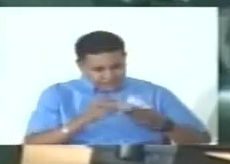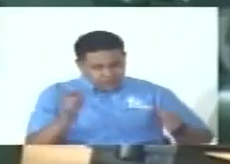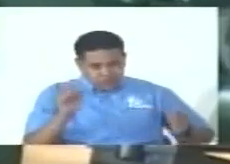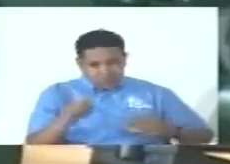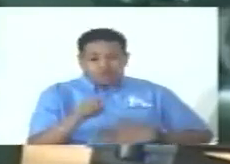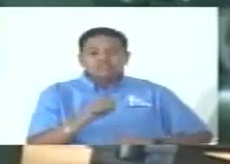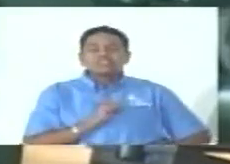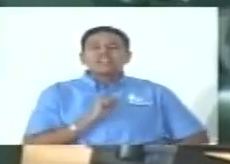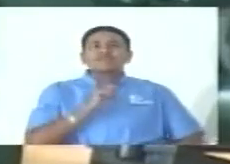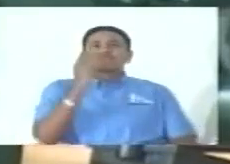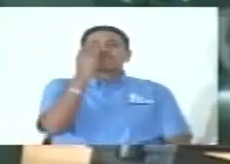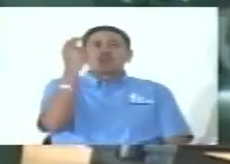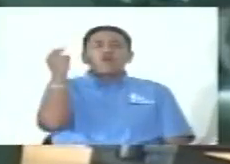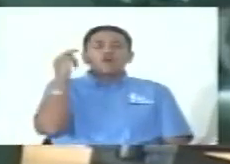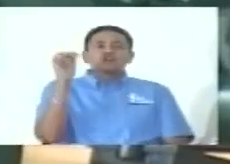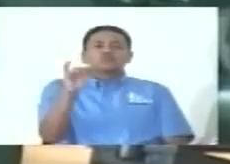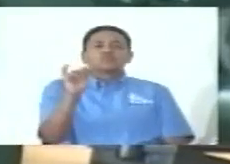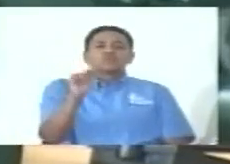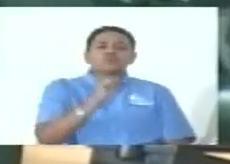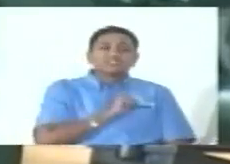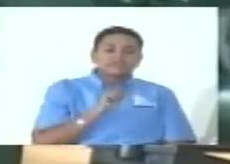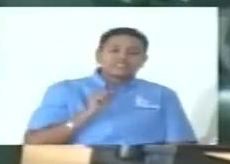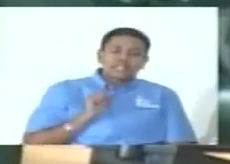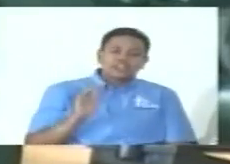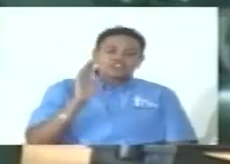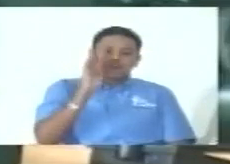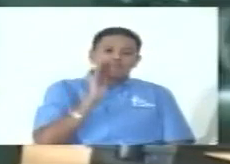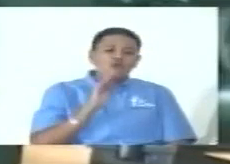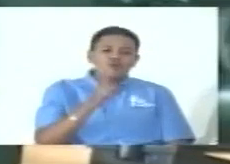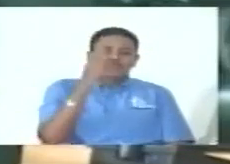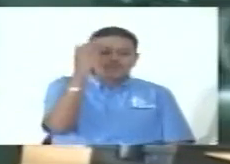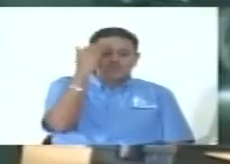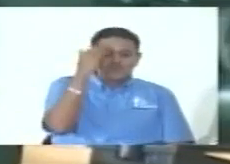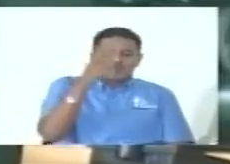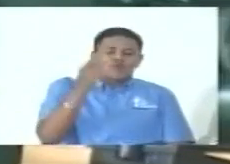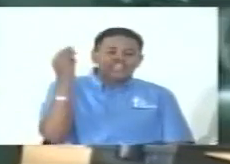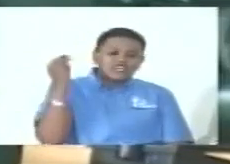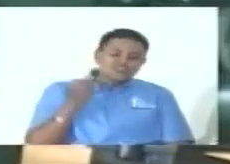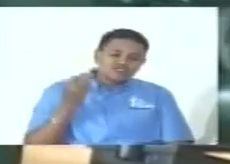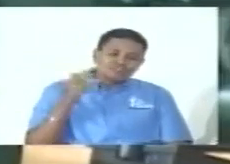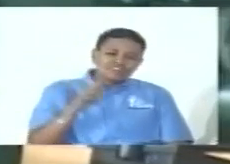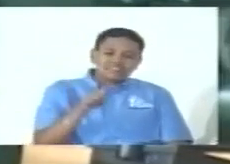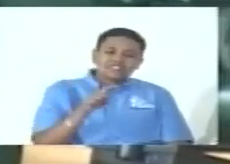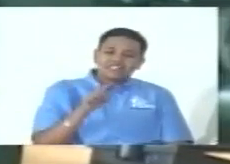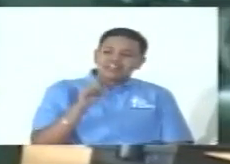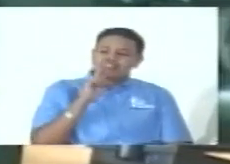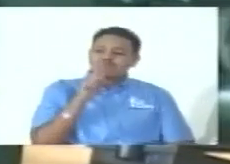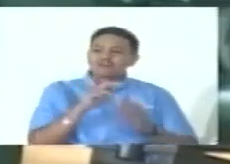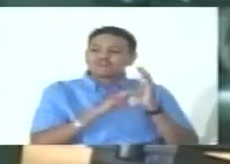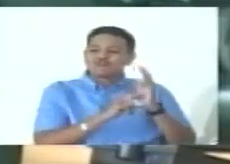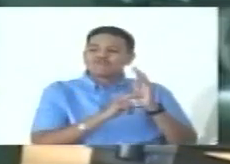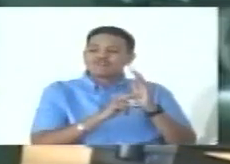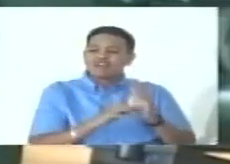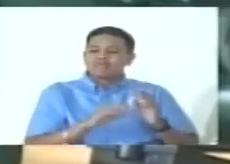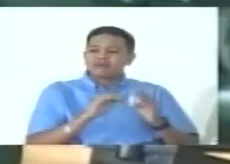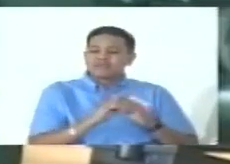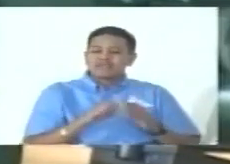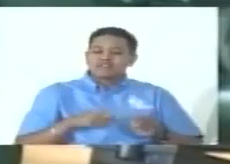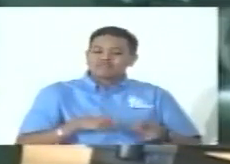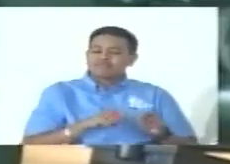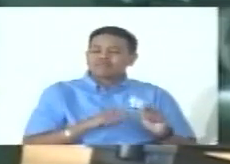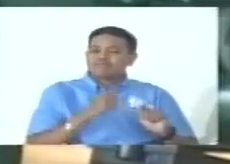President, Senator Brown, you know of the history of representation in the bauxite